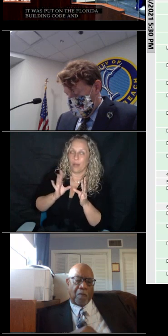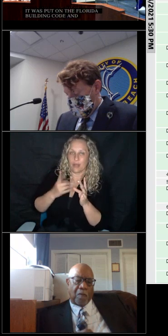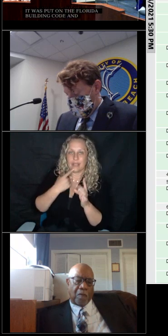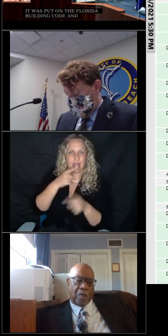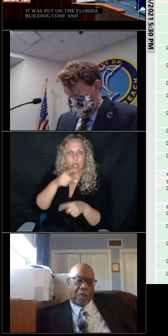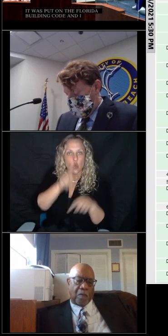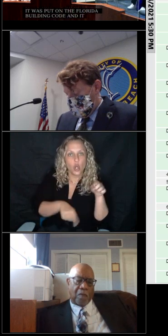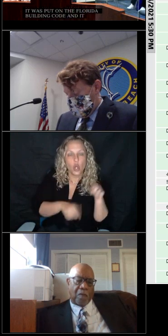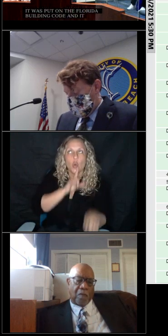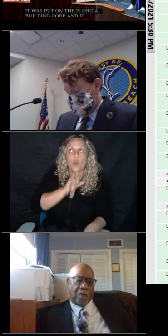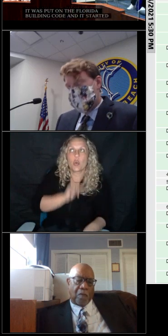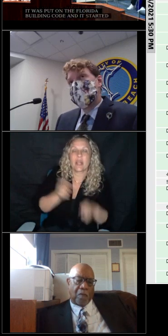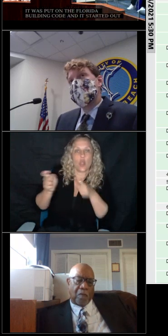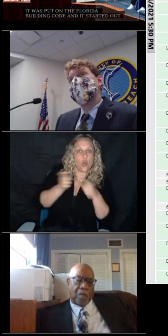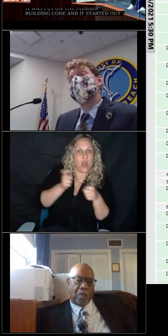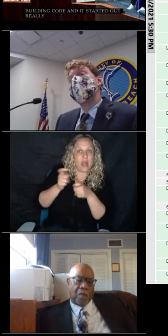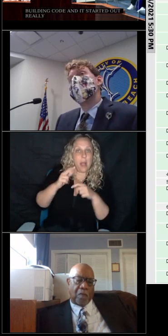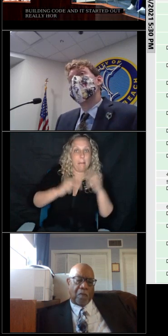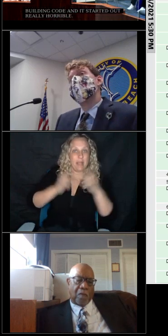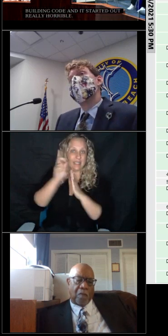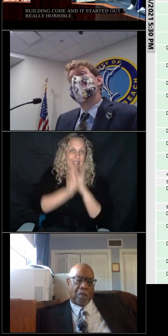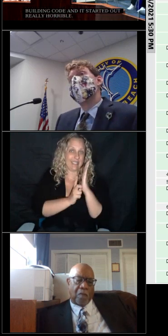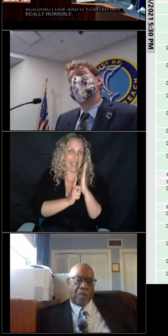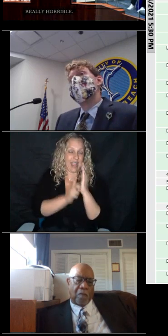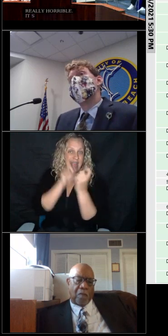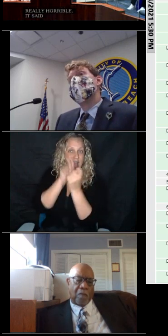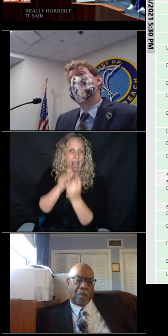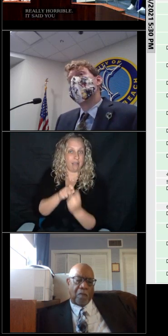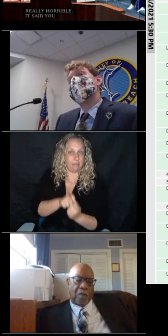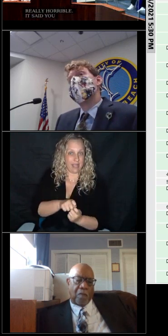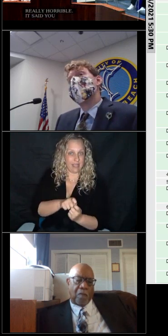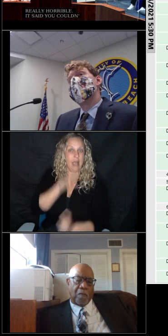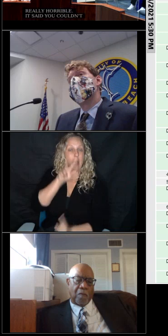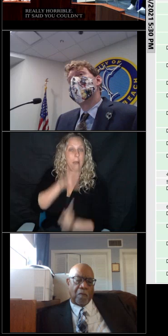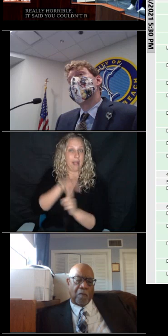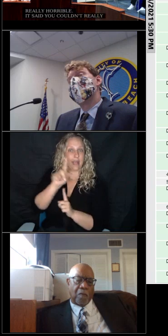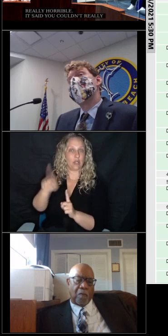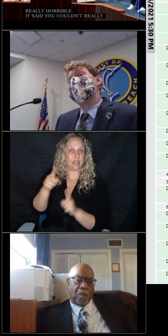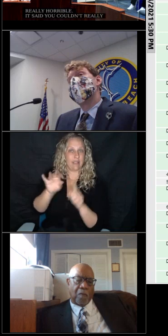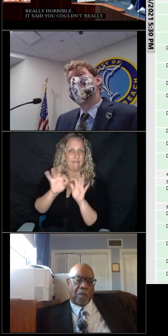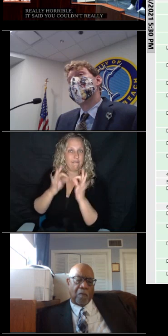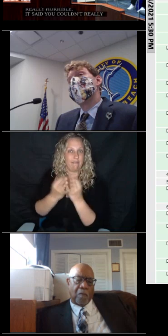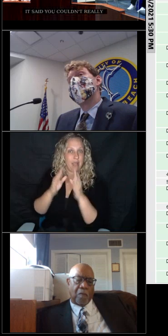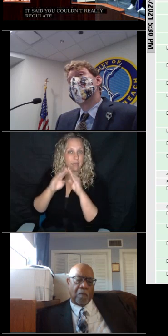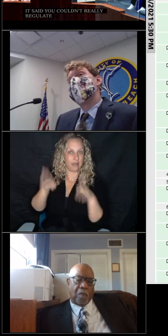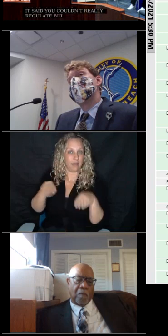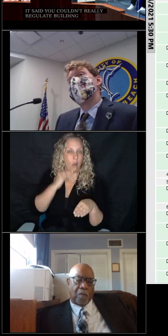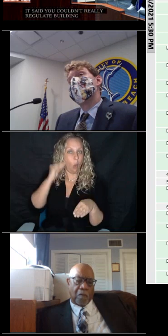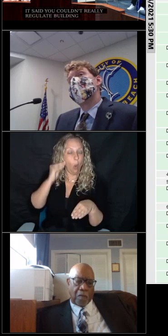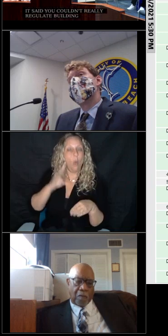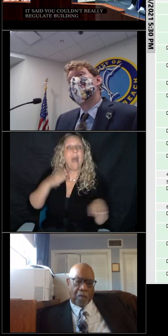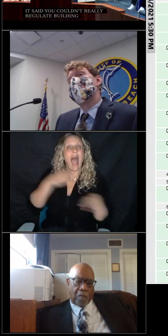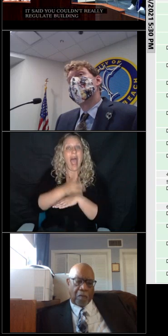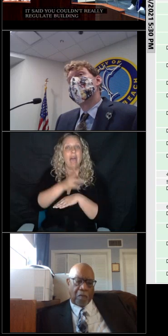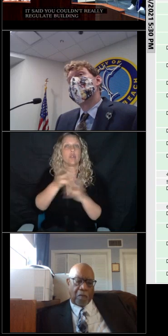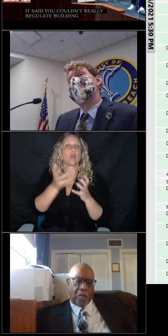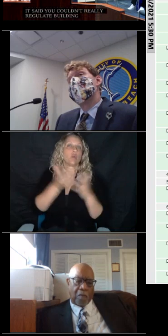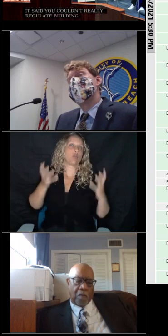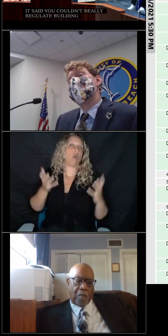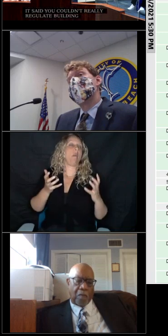couldn't regulate building design elements applied to a single family home. After there was so